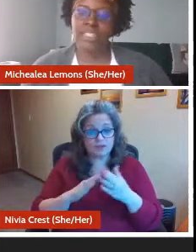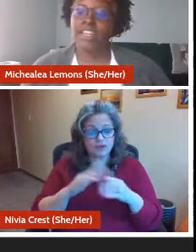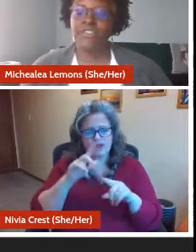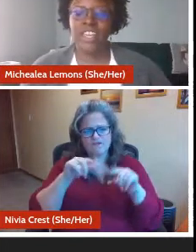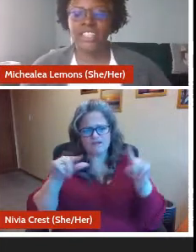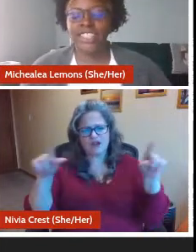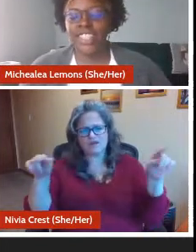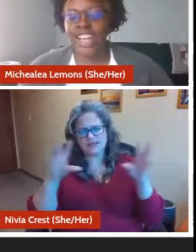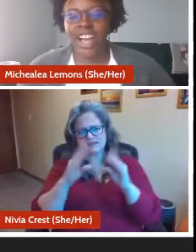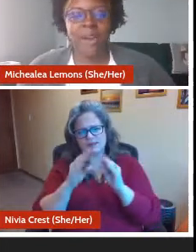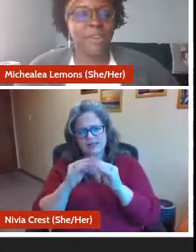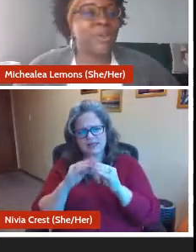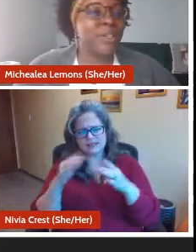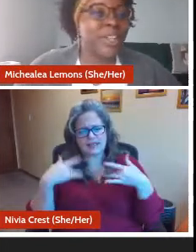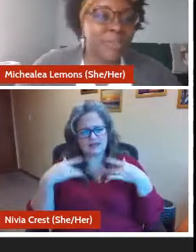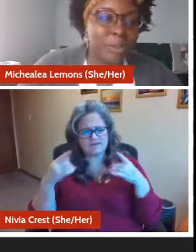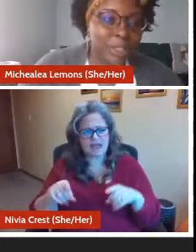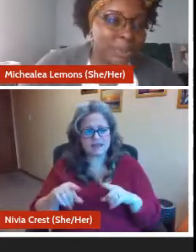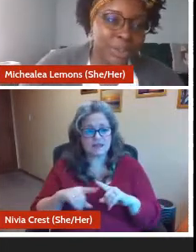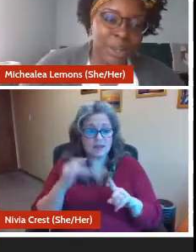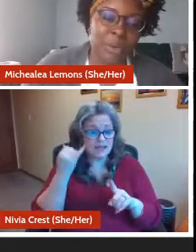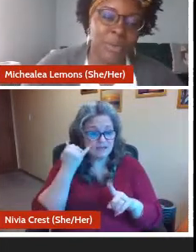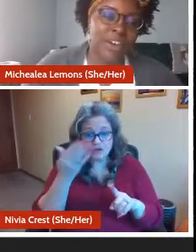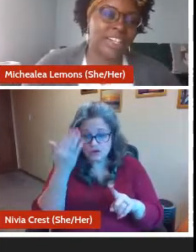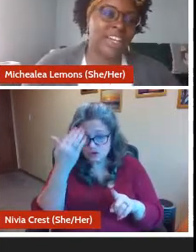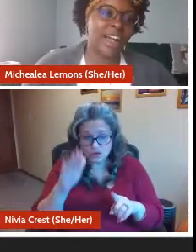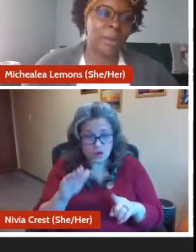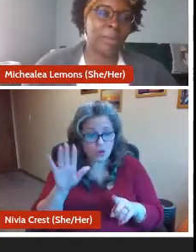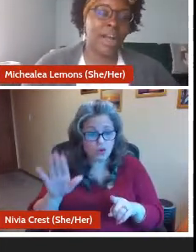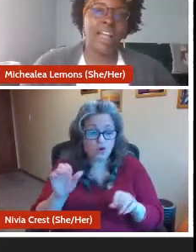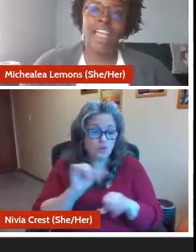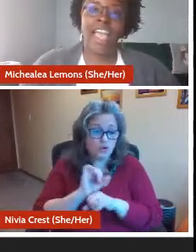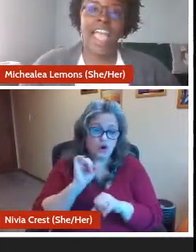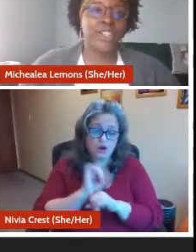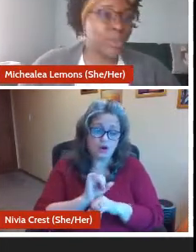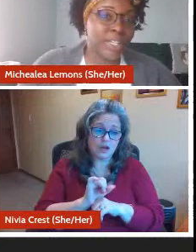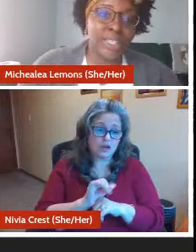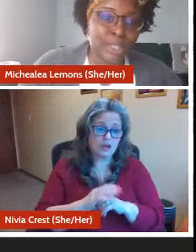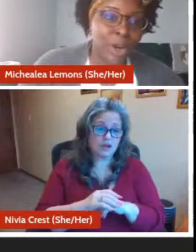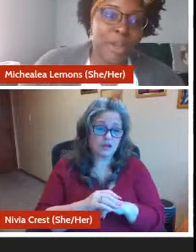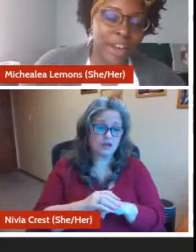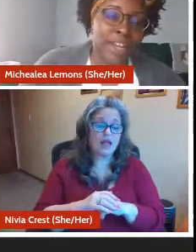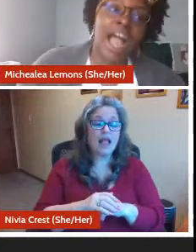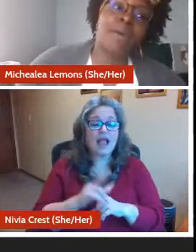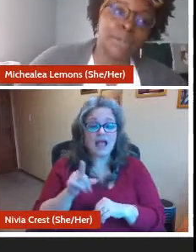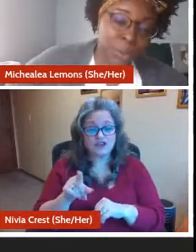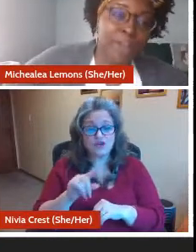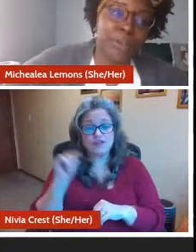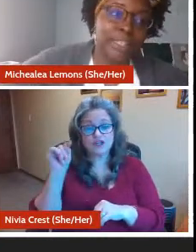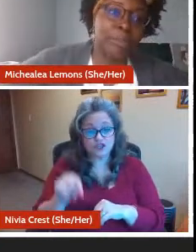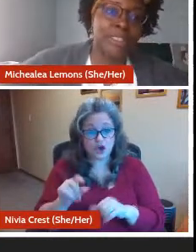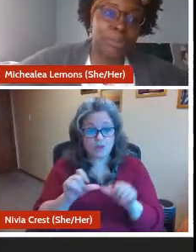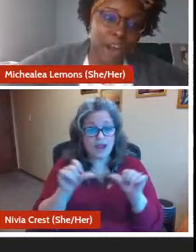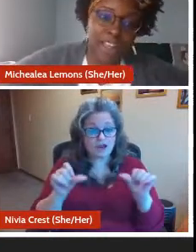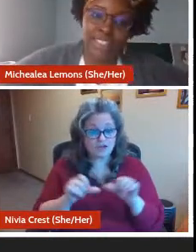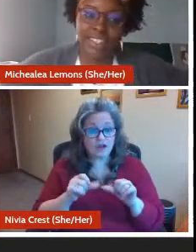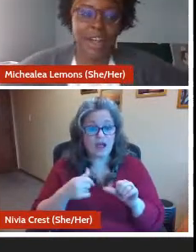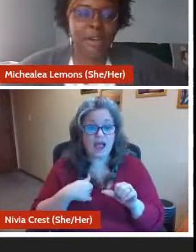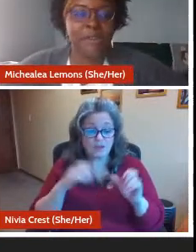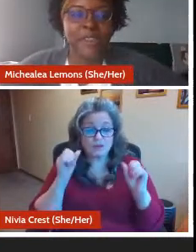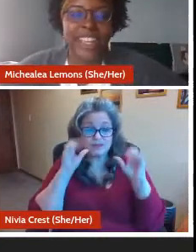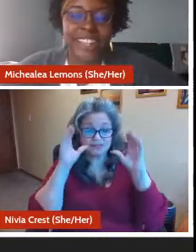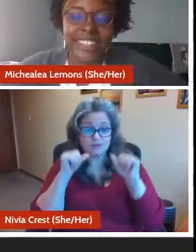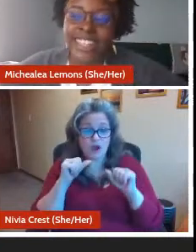different meetings and events. If you are not familiar with her work and you are in the Tacoma area, I would quite frankly be